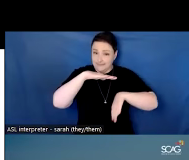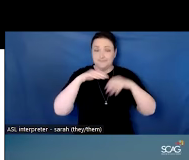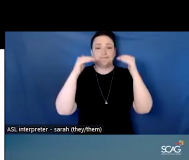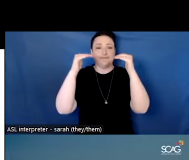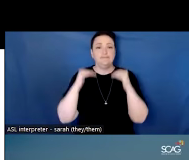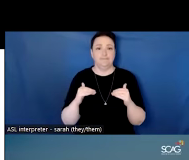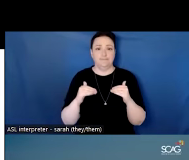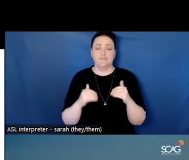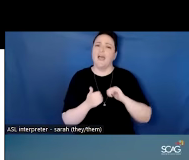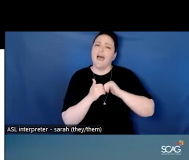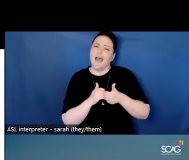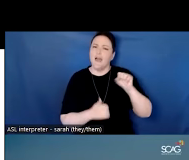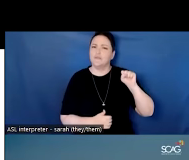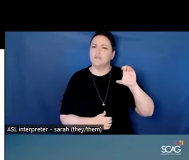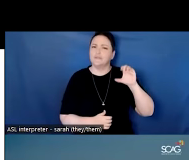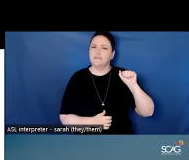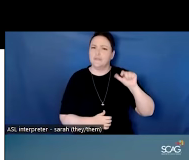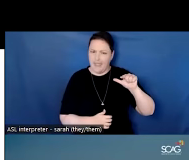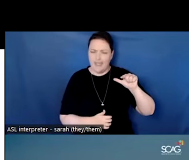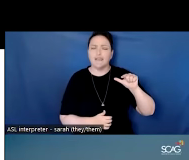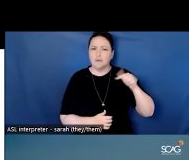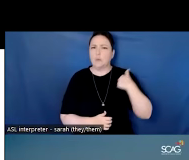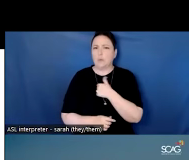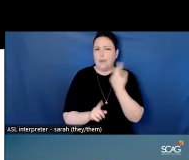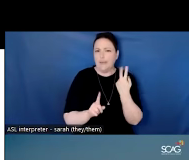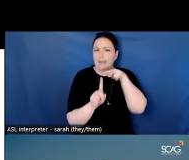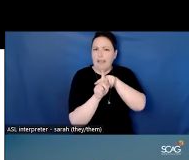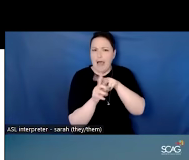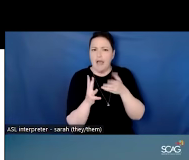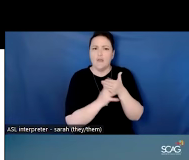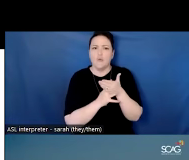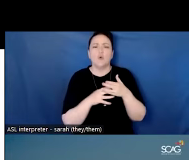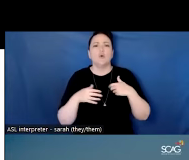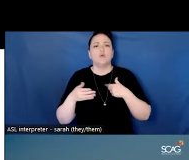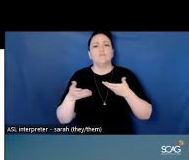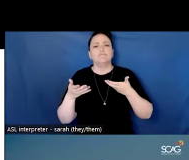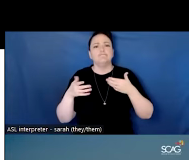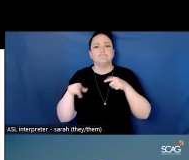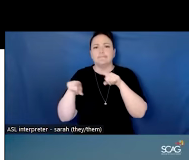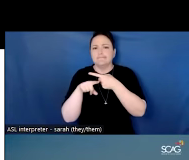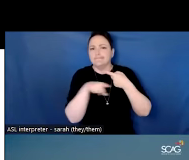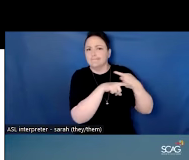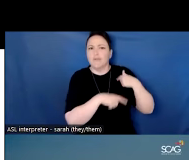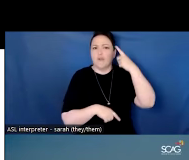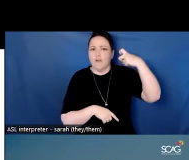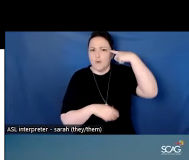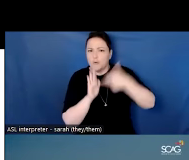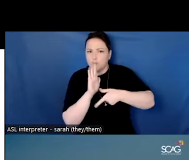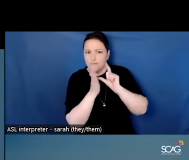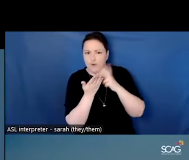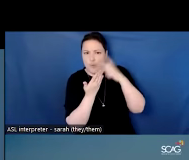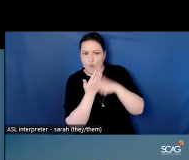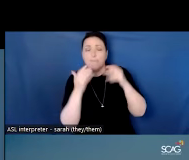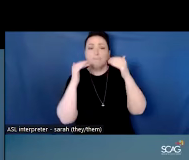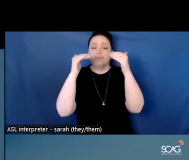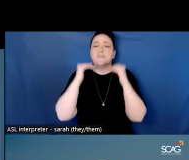SCAG applies CEQA through the Intergovernmental Review Program and the Program Environmental Impact Report for Connect SoCal